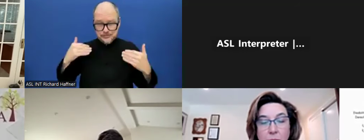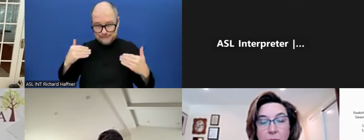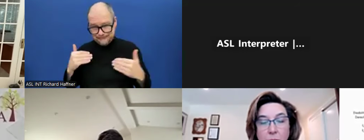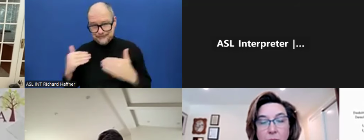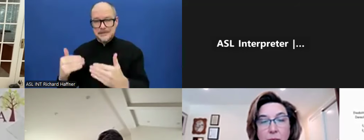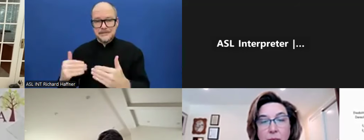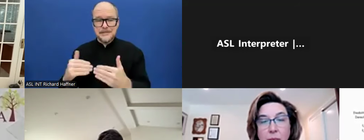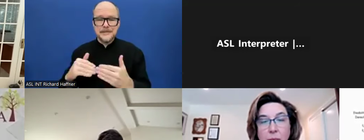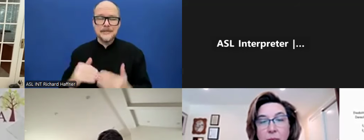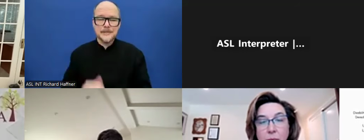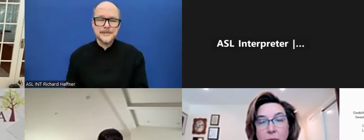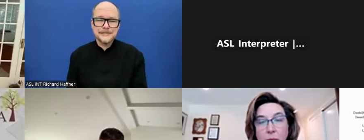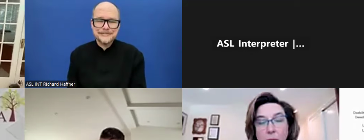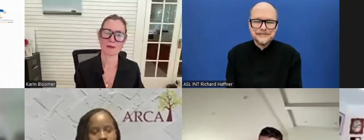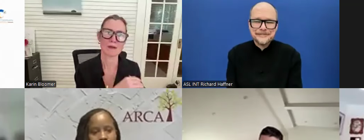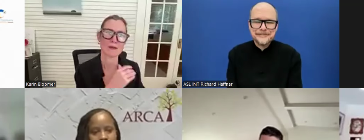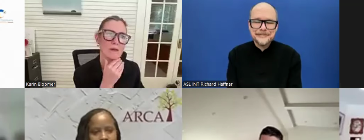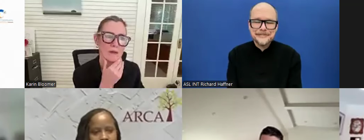like.